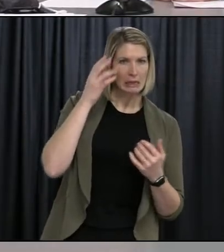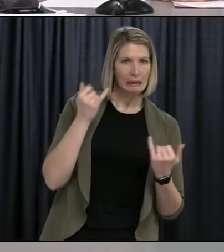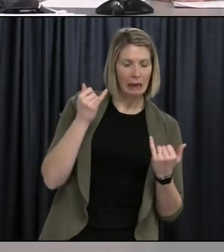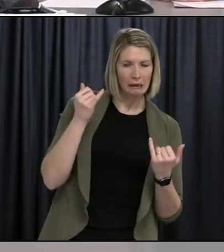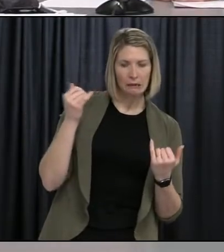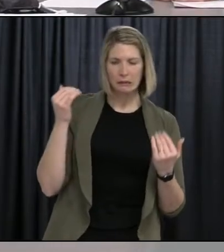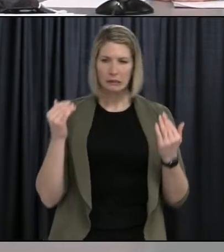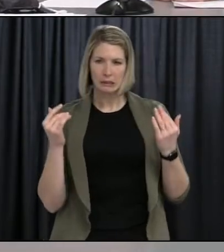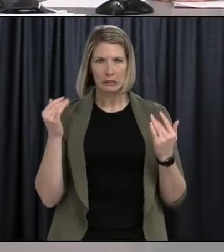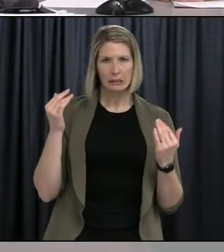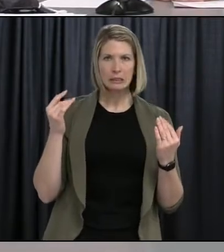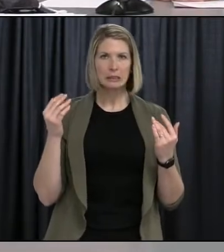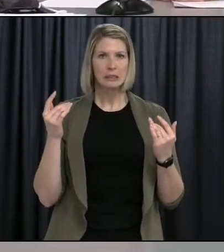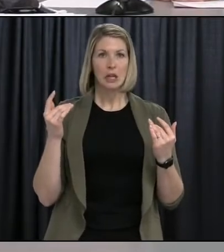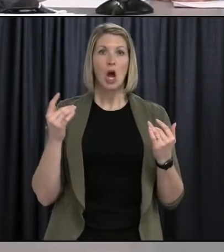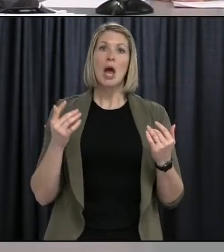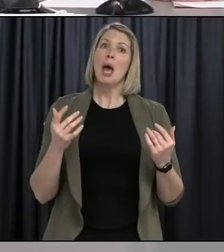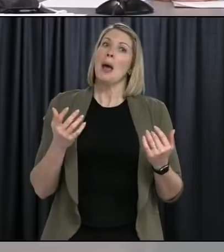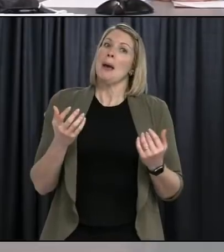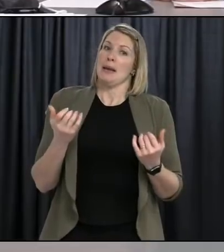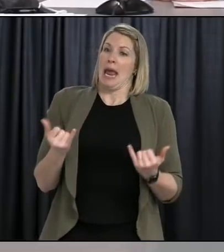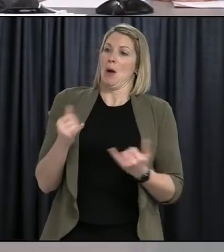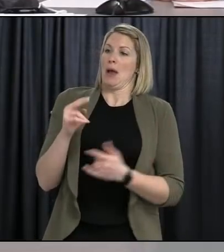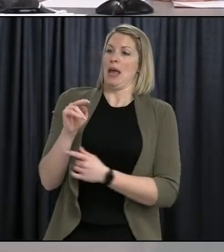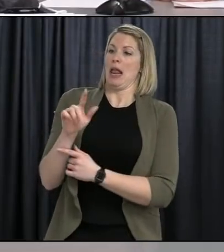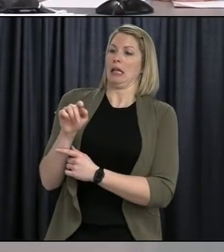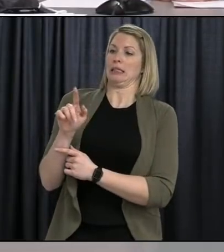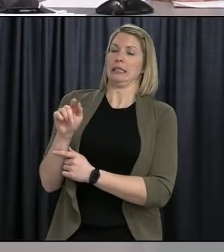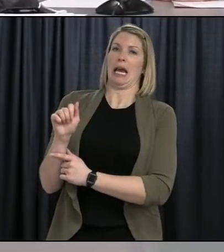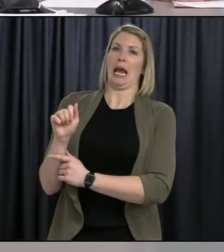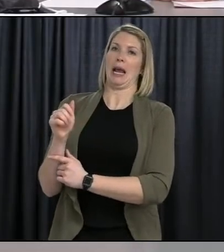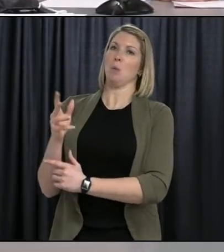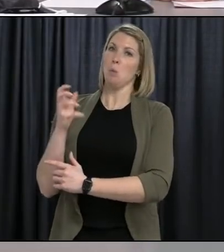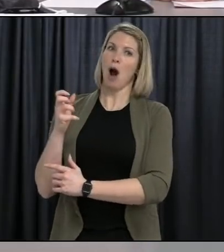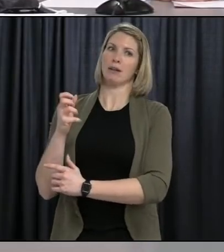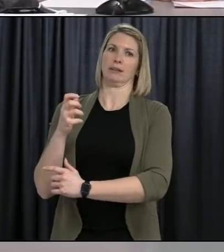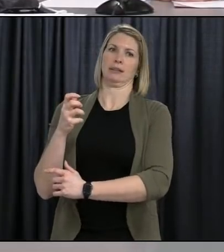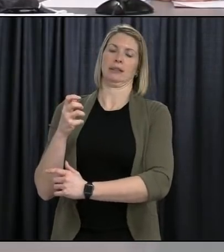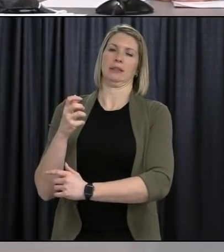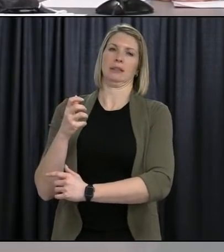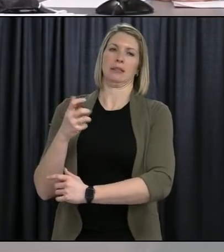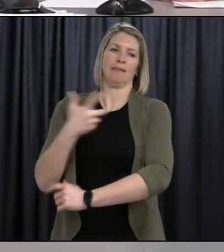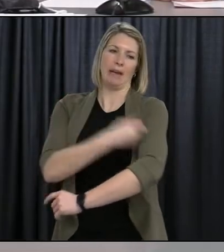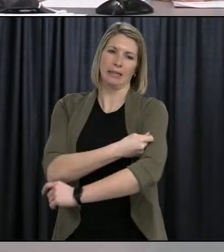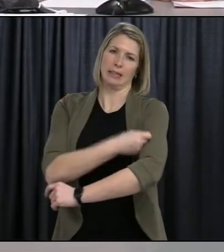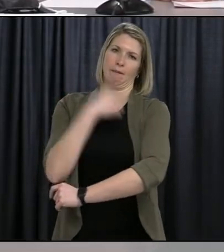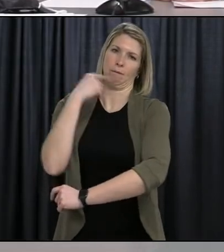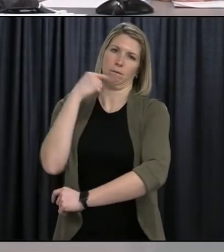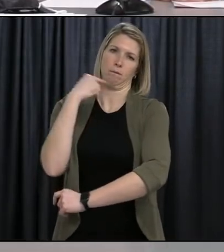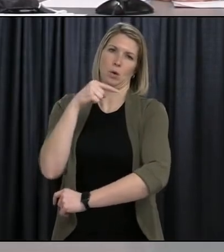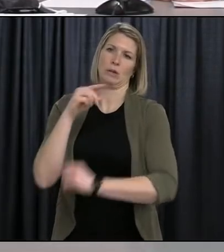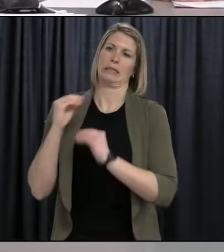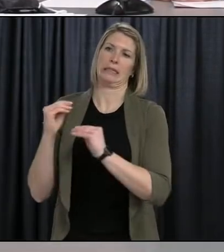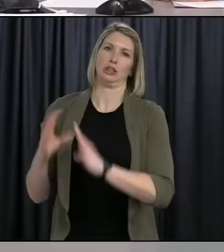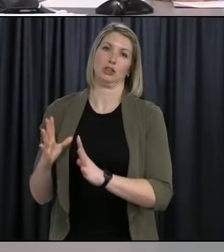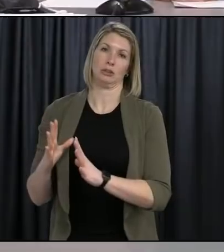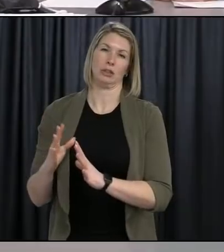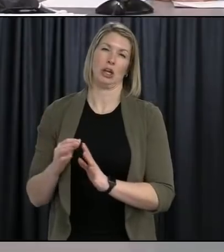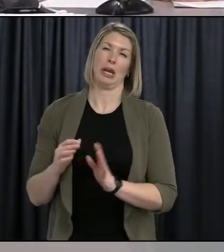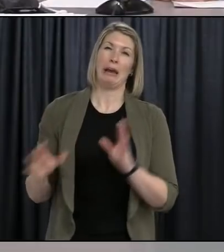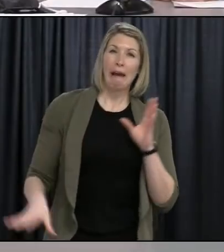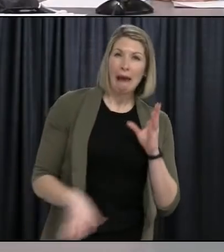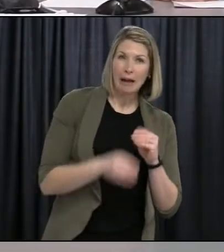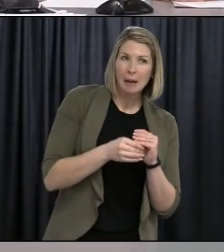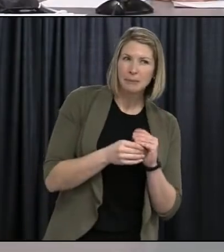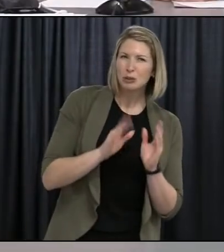to have teachers somewhere high on the priority list for the rollout in phase 2 of vaccines. Can you comment on that?